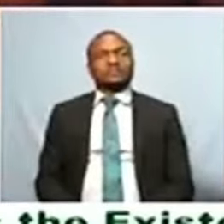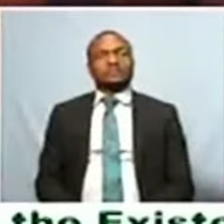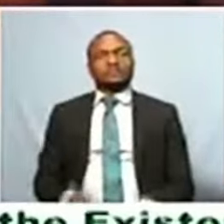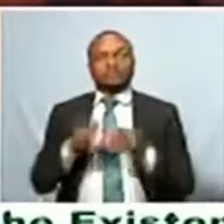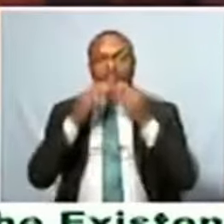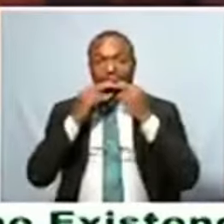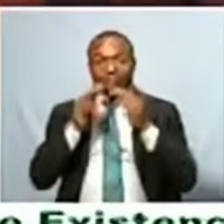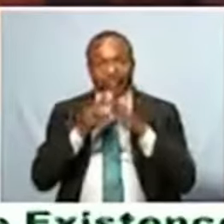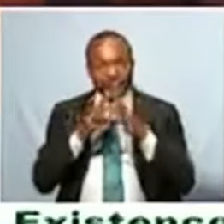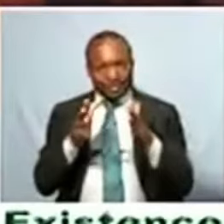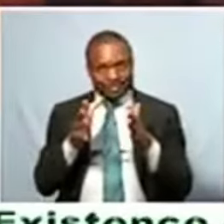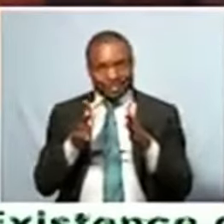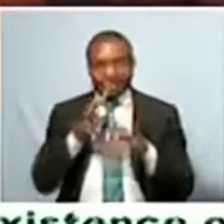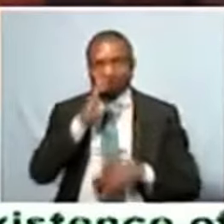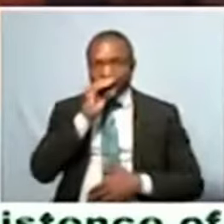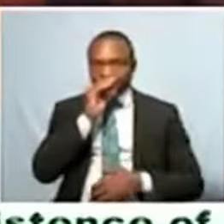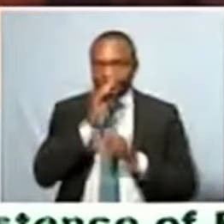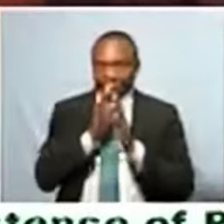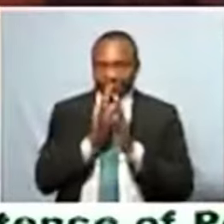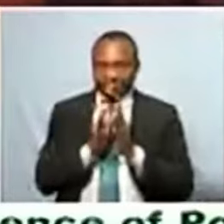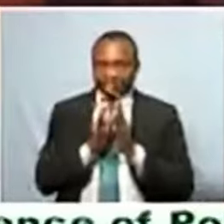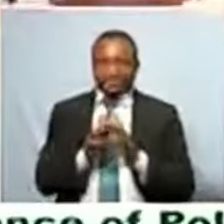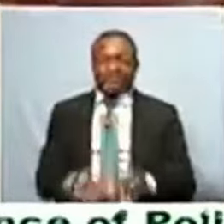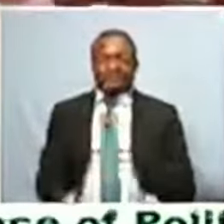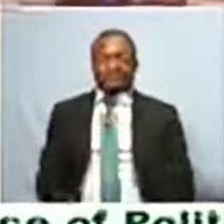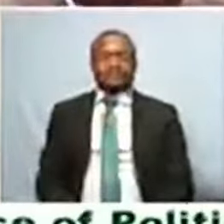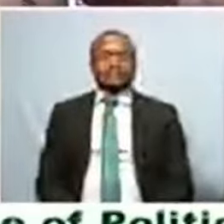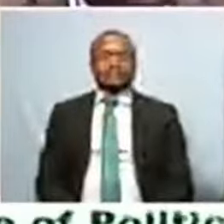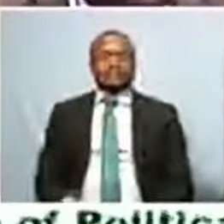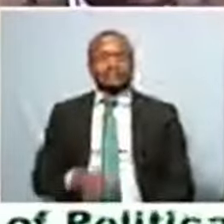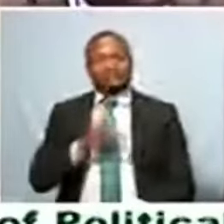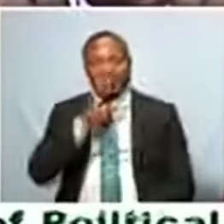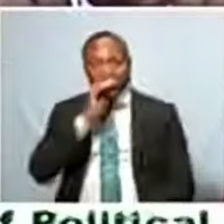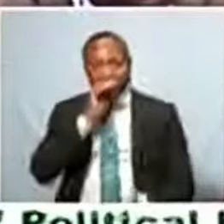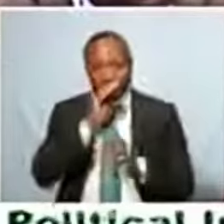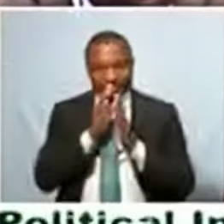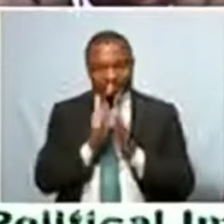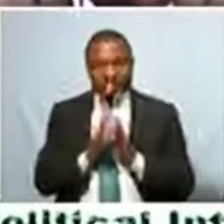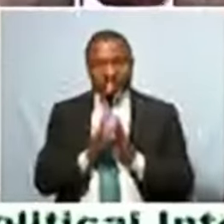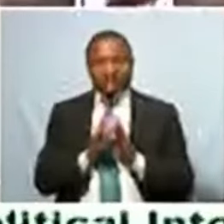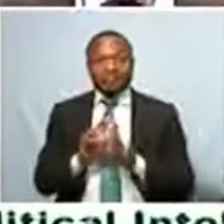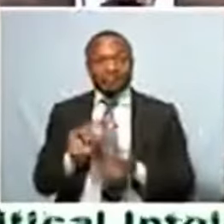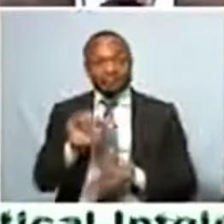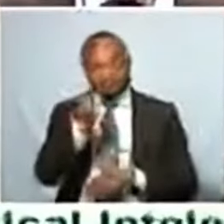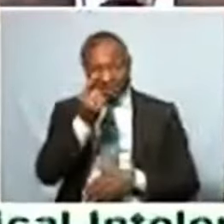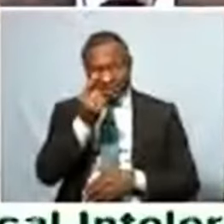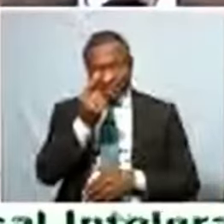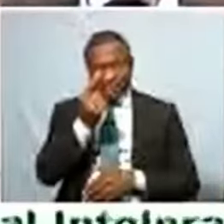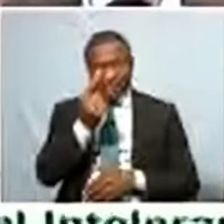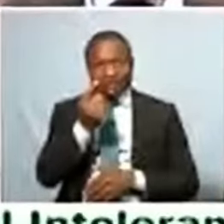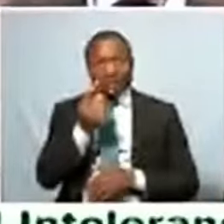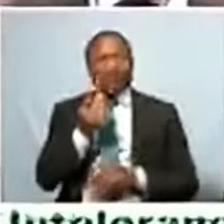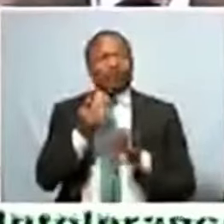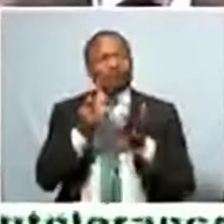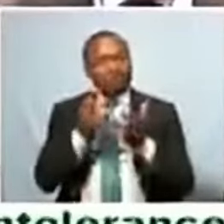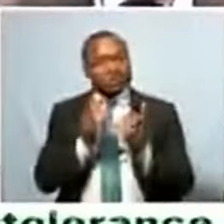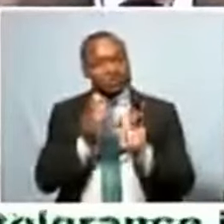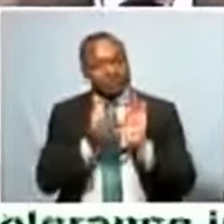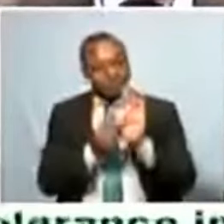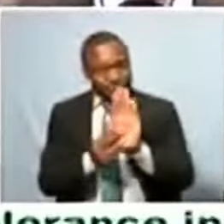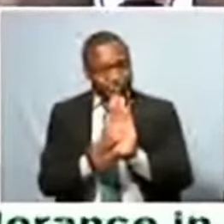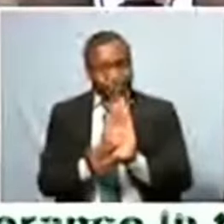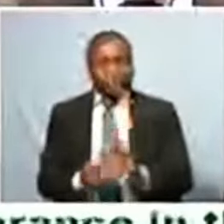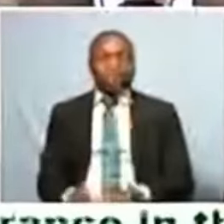Thank you very much, Madam Speaker. Madam Speaker, from the onset, I would like to indicate